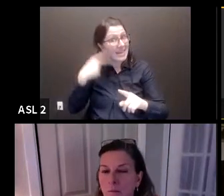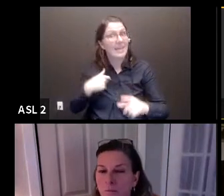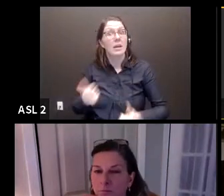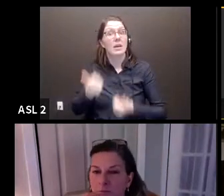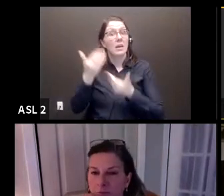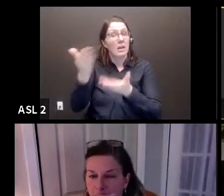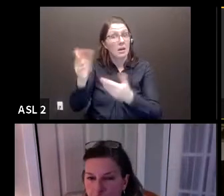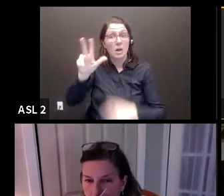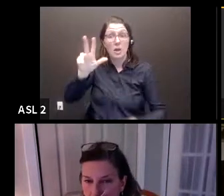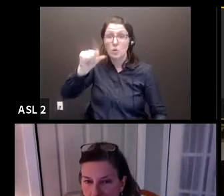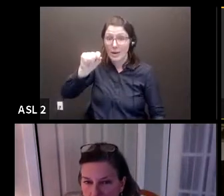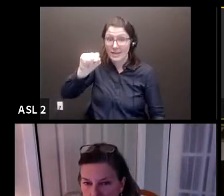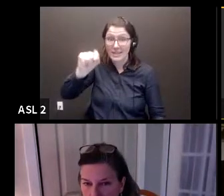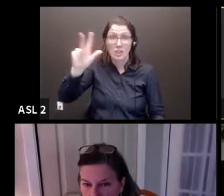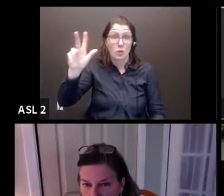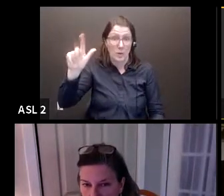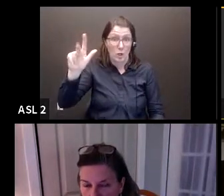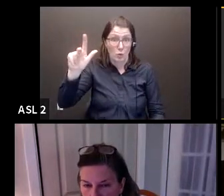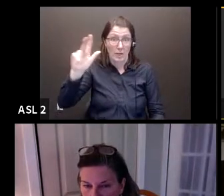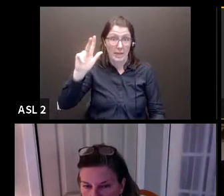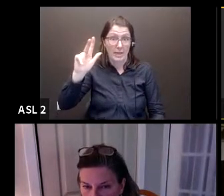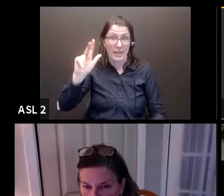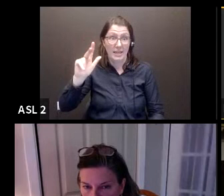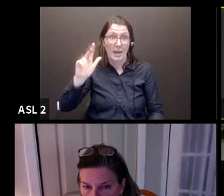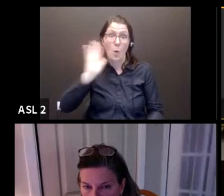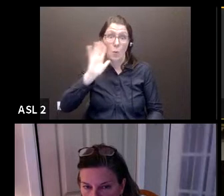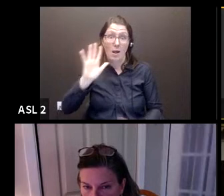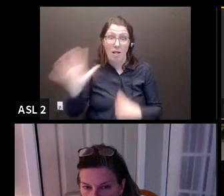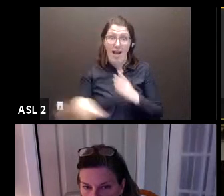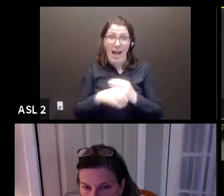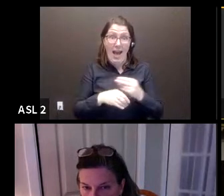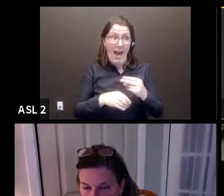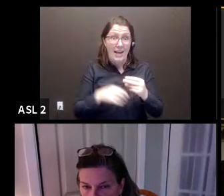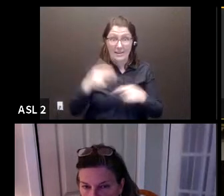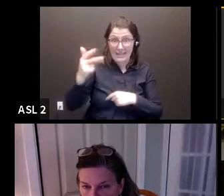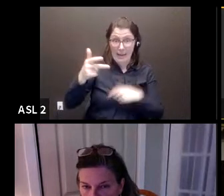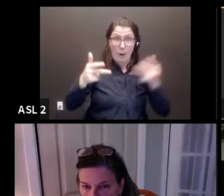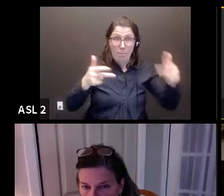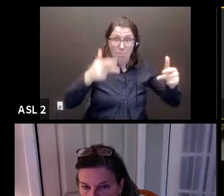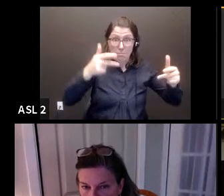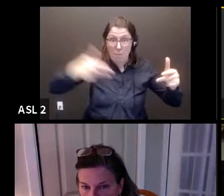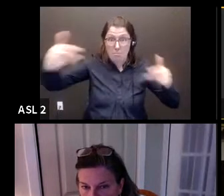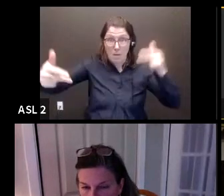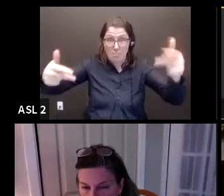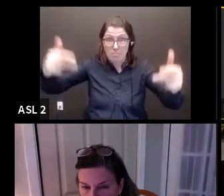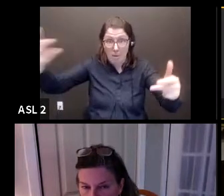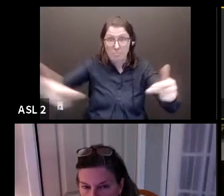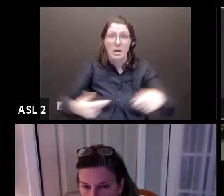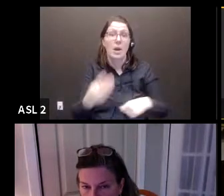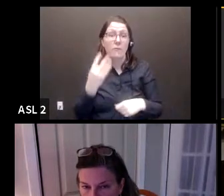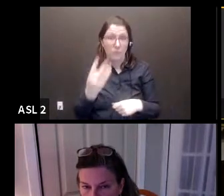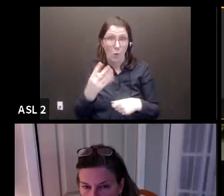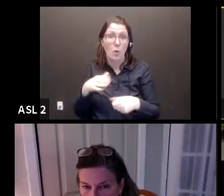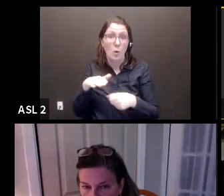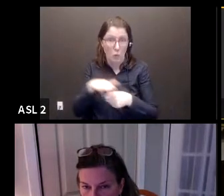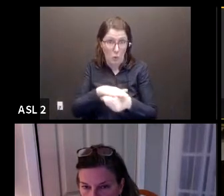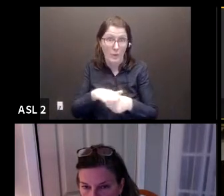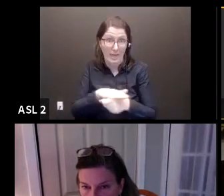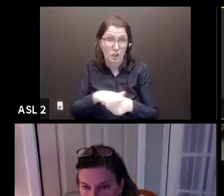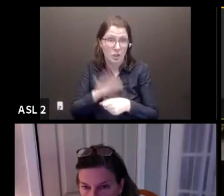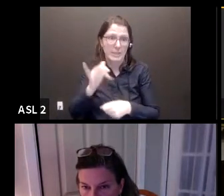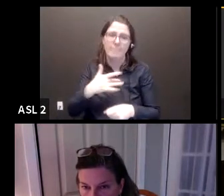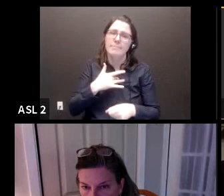four new locations that we will test out um how it would go to put them in areas that aren't associated with school